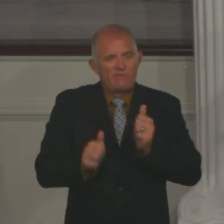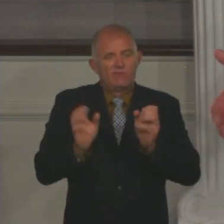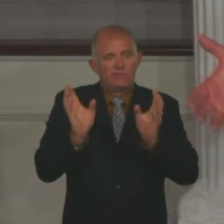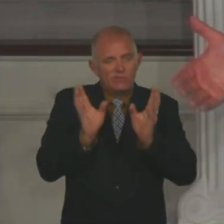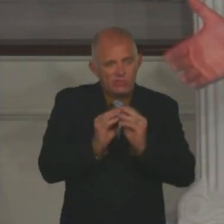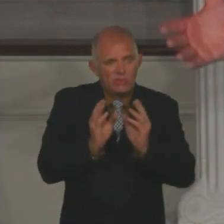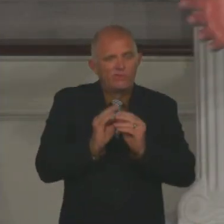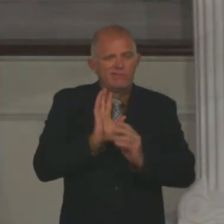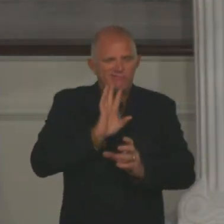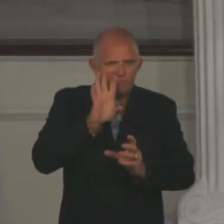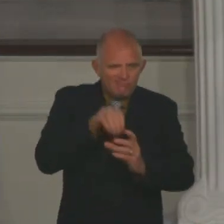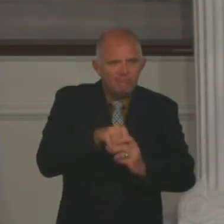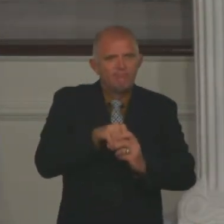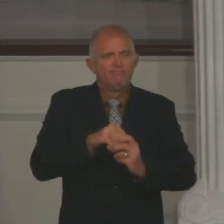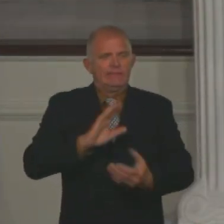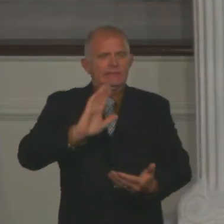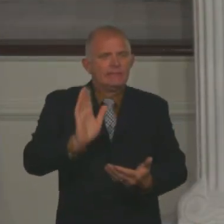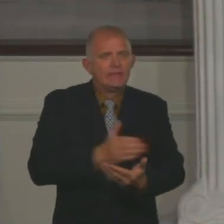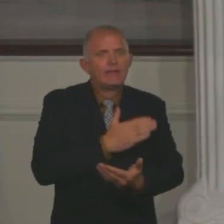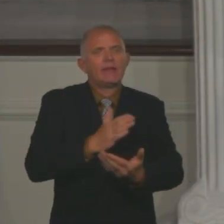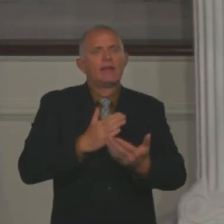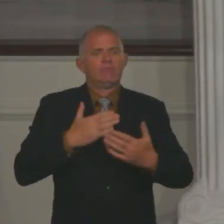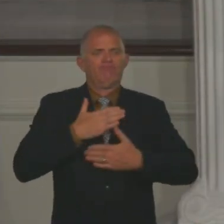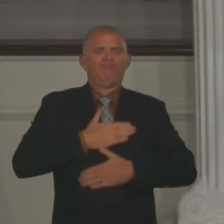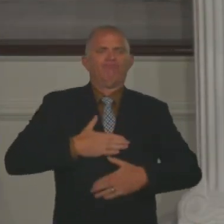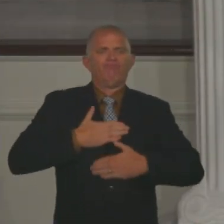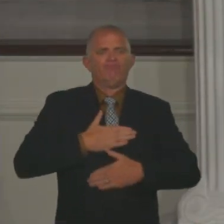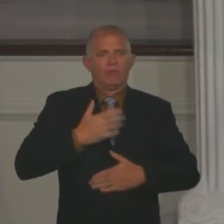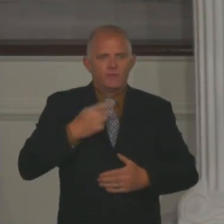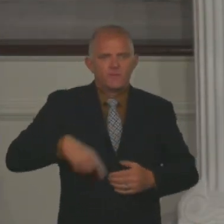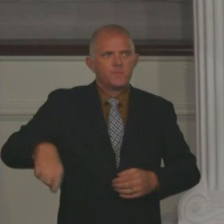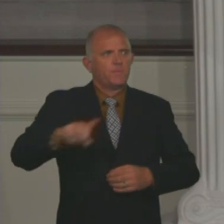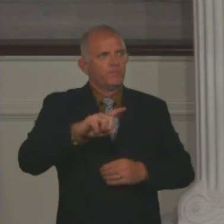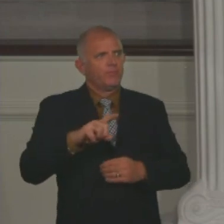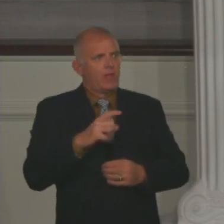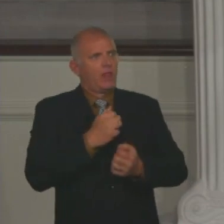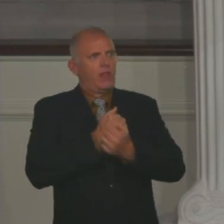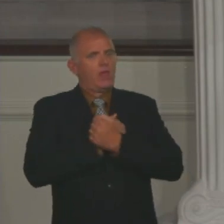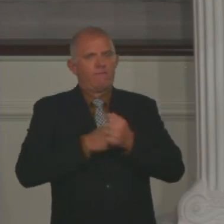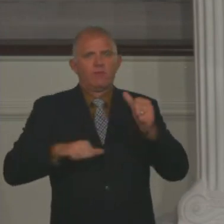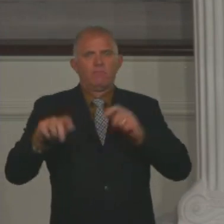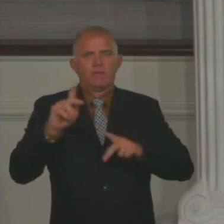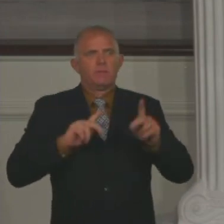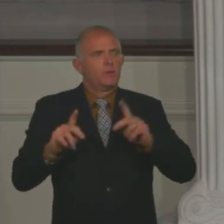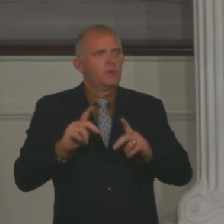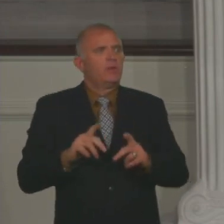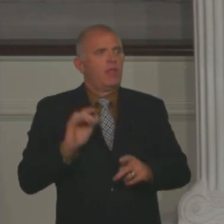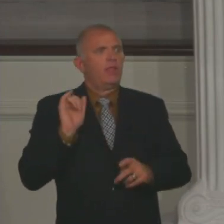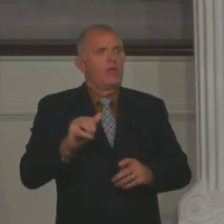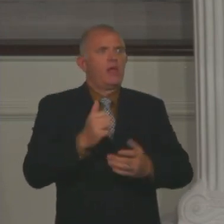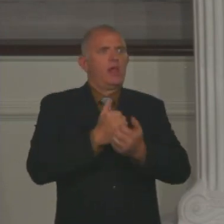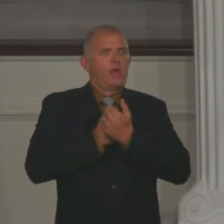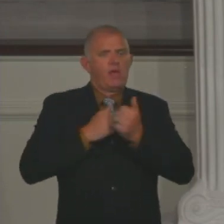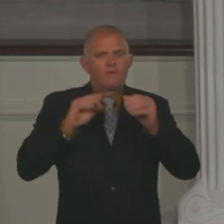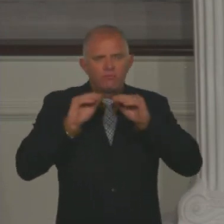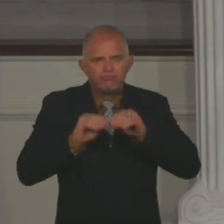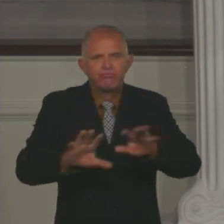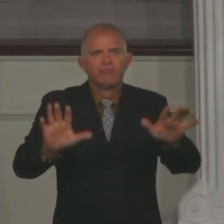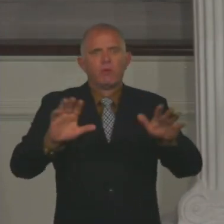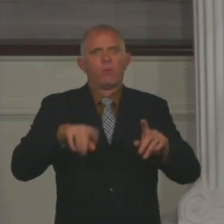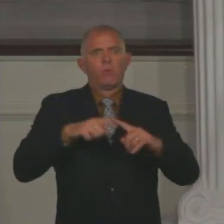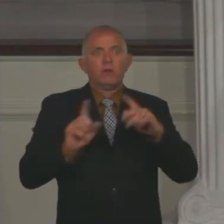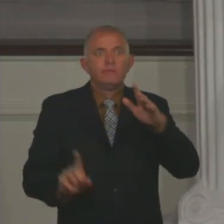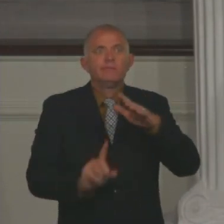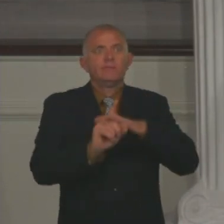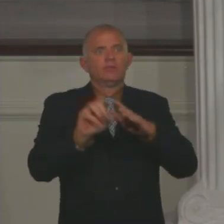and enjoying the love of God's people. And I pray that you will be a part of that. Spread the love when you come to church on Sunday and look